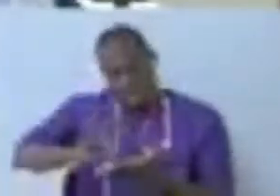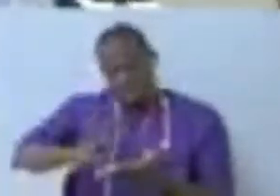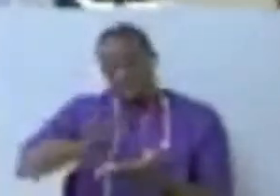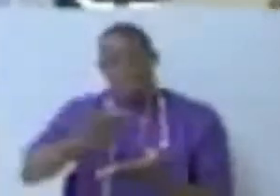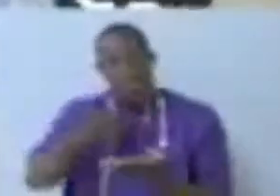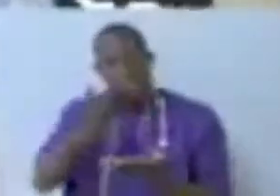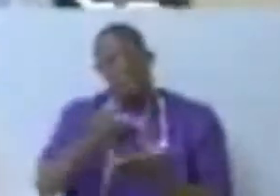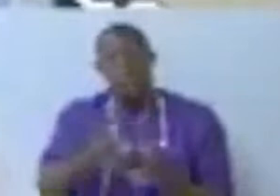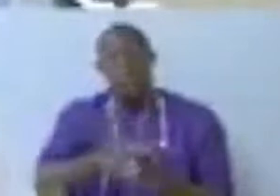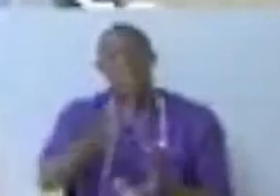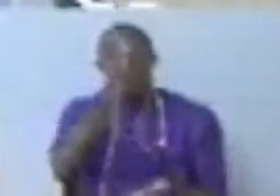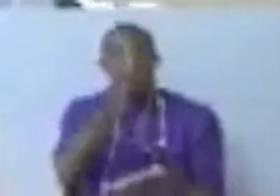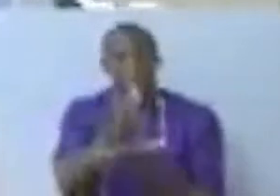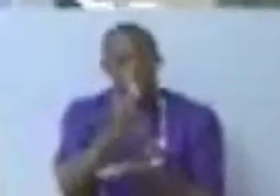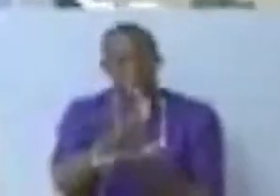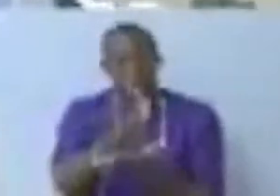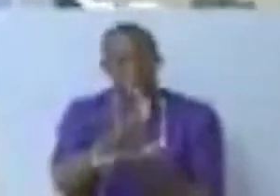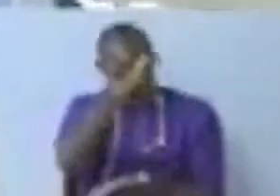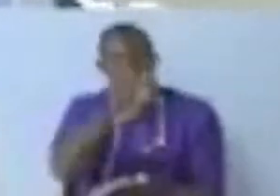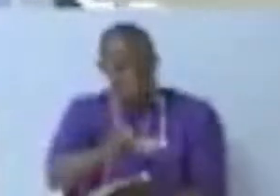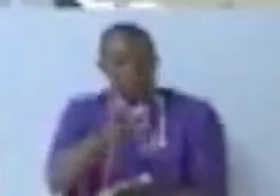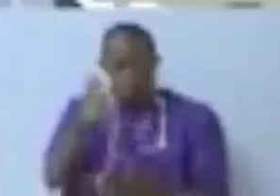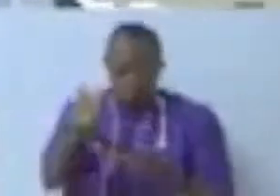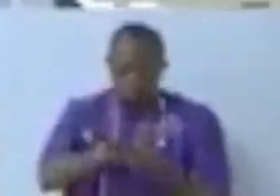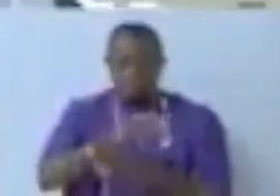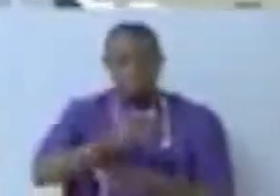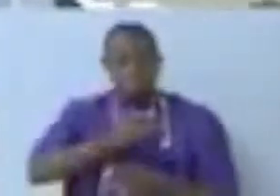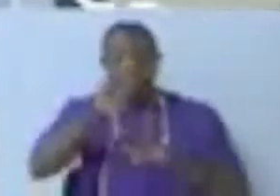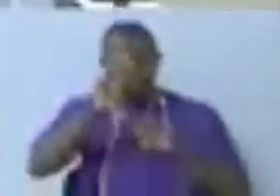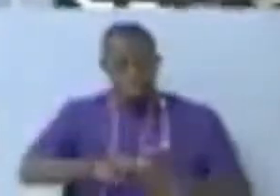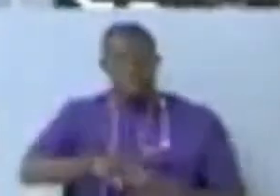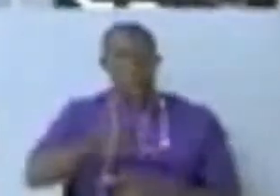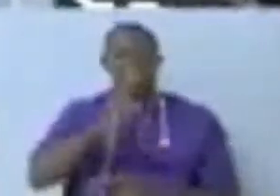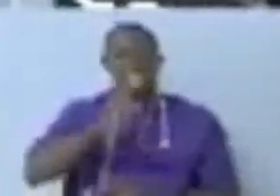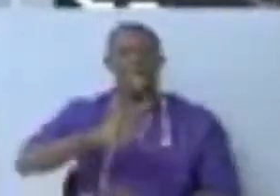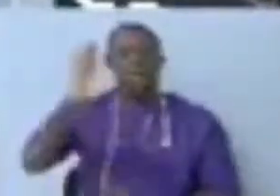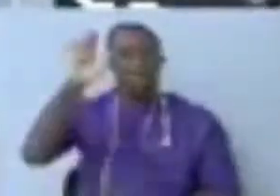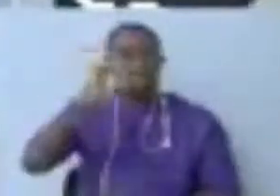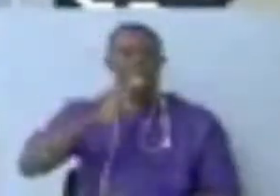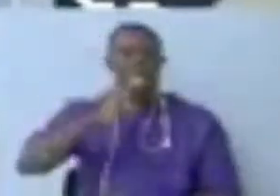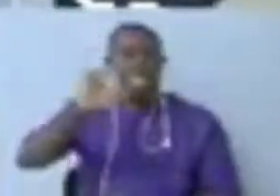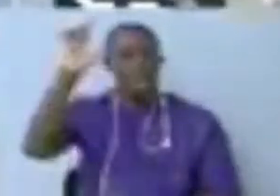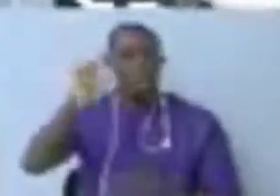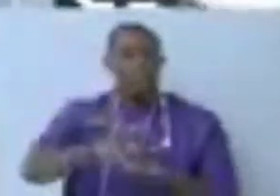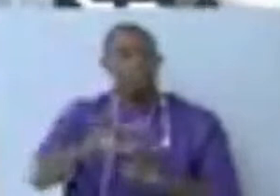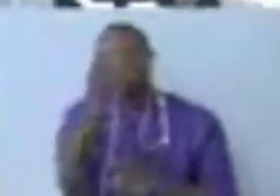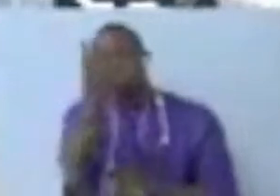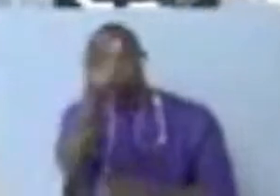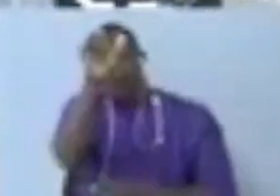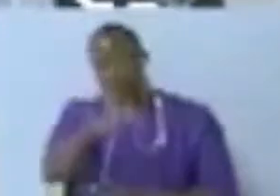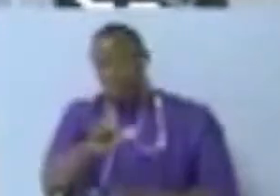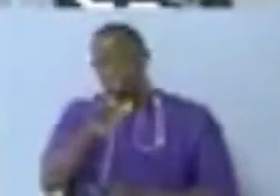These witnesses also swear on oath. 2 of them already said you were there.